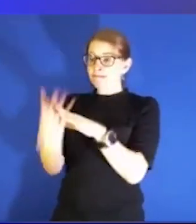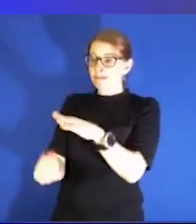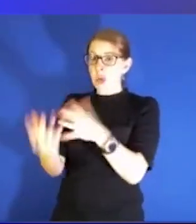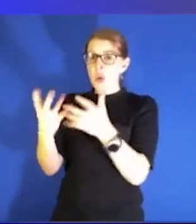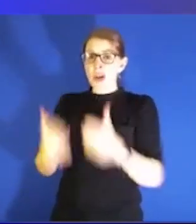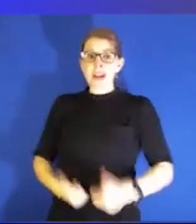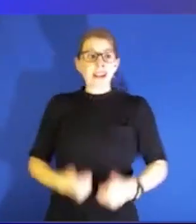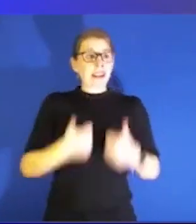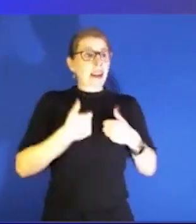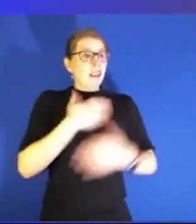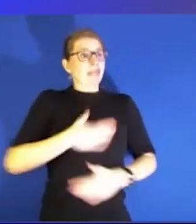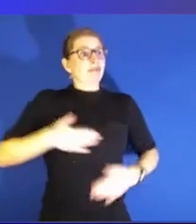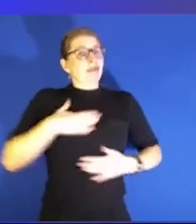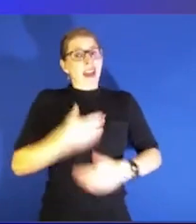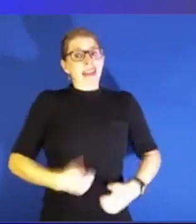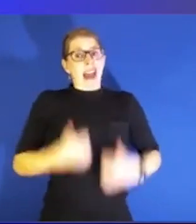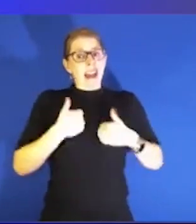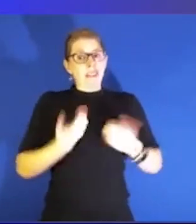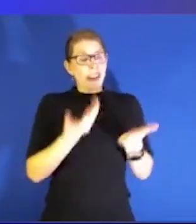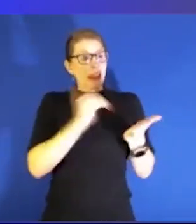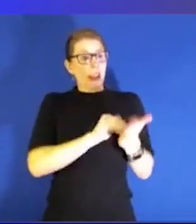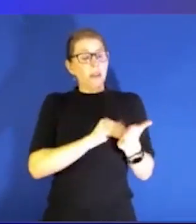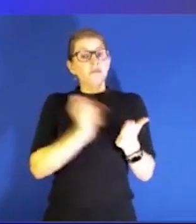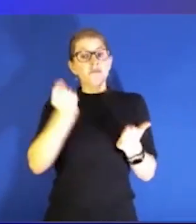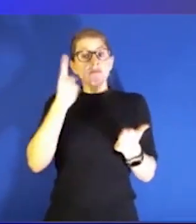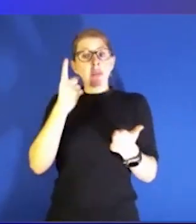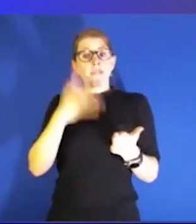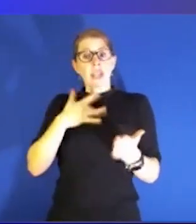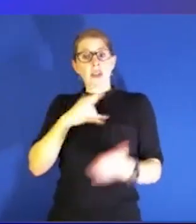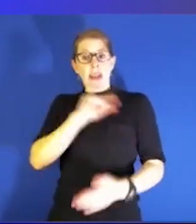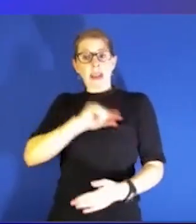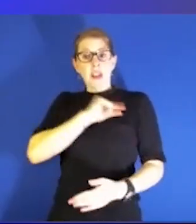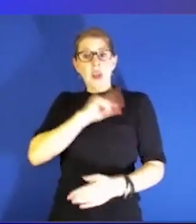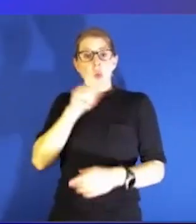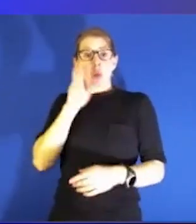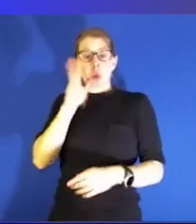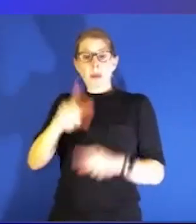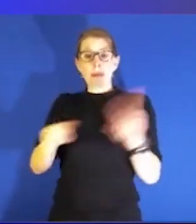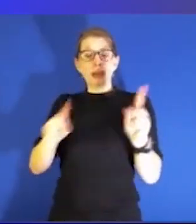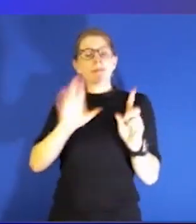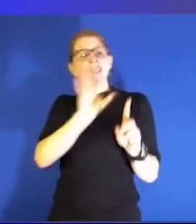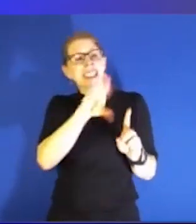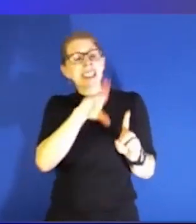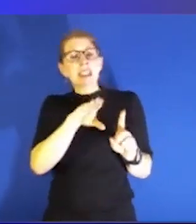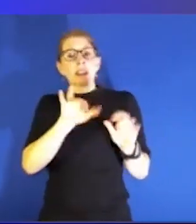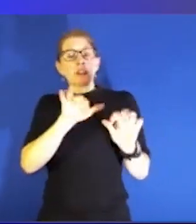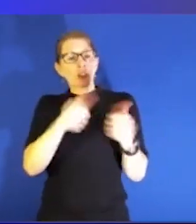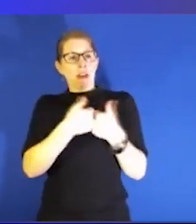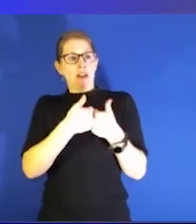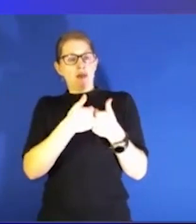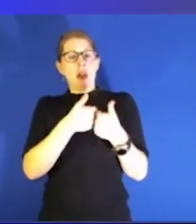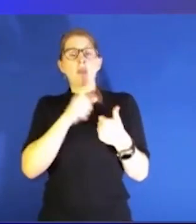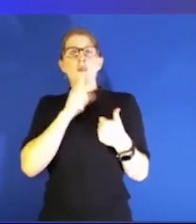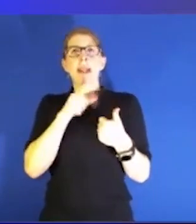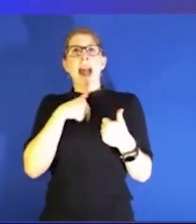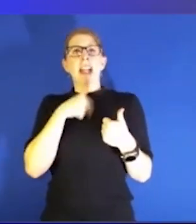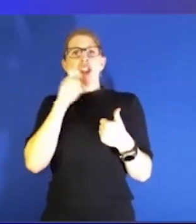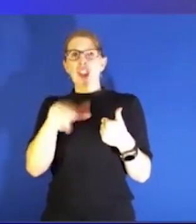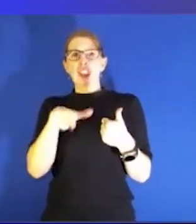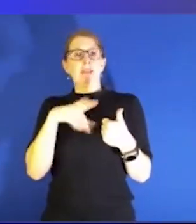happy, it makes total sense that somebody would feel guilty. But to try and challenge that and say that I shouldn't really feel guilty, even though I